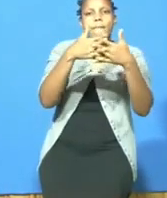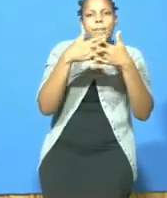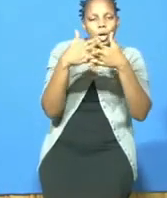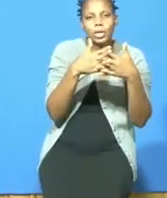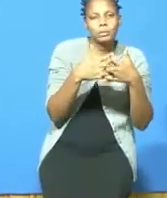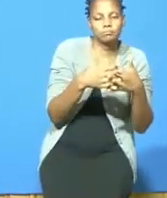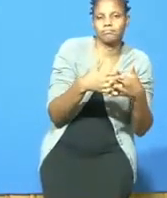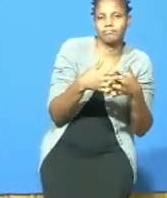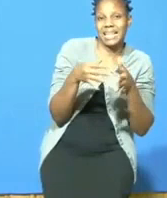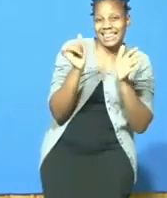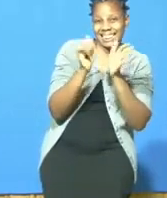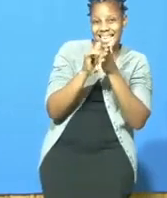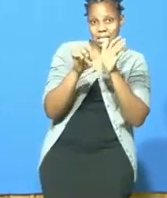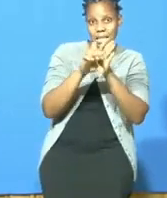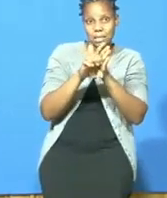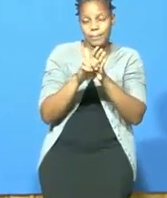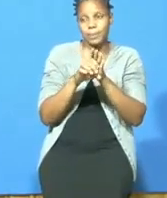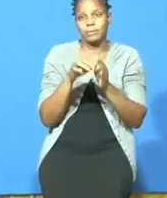Seal